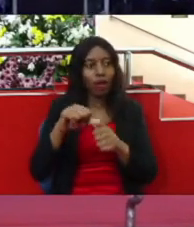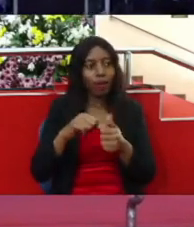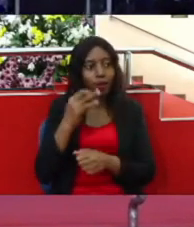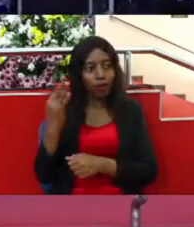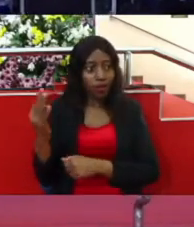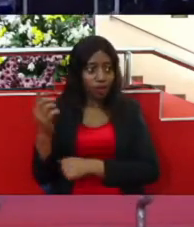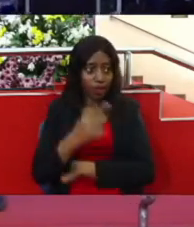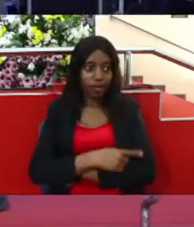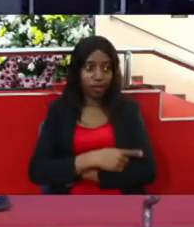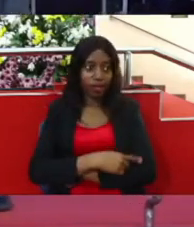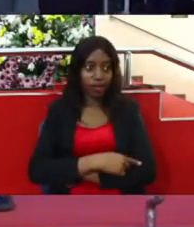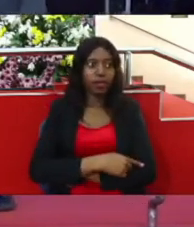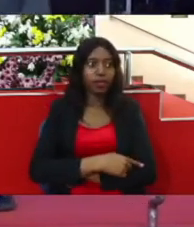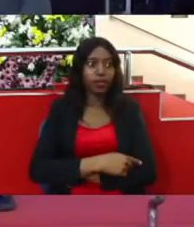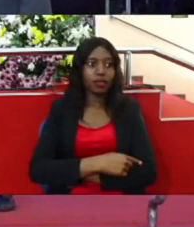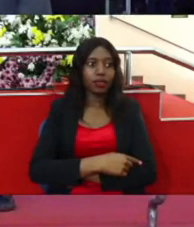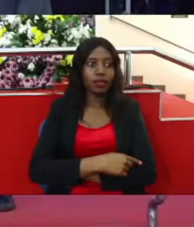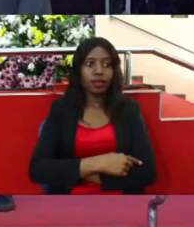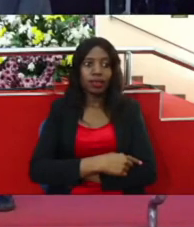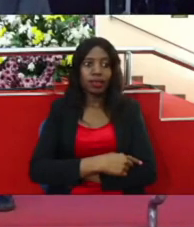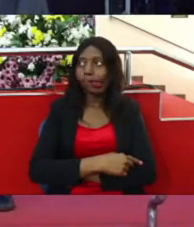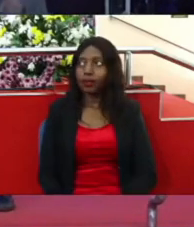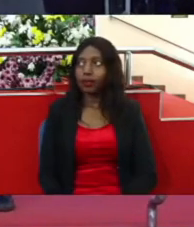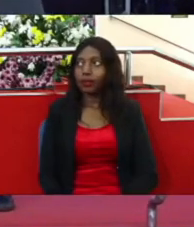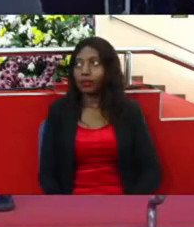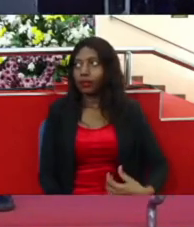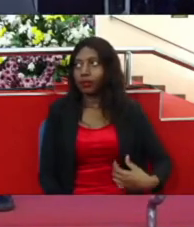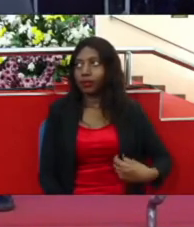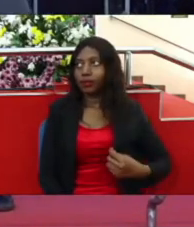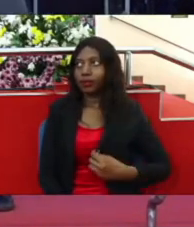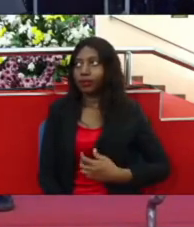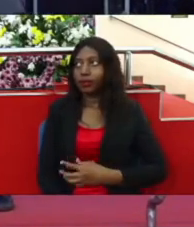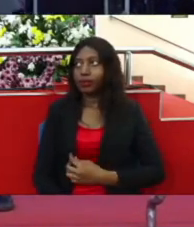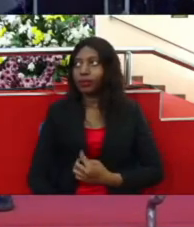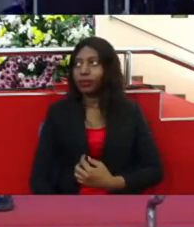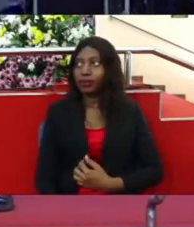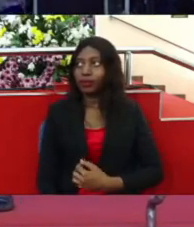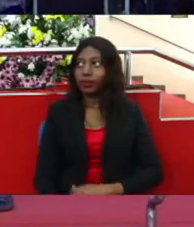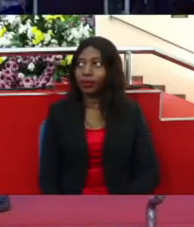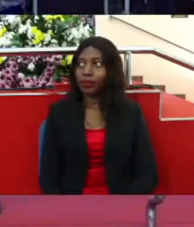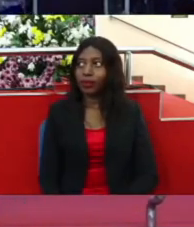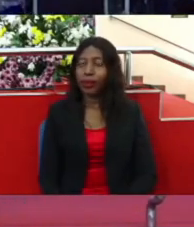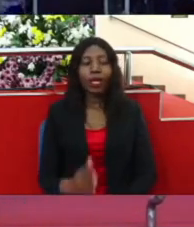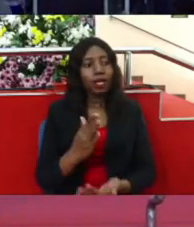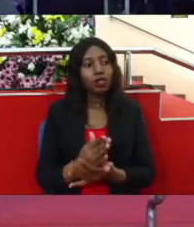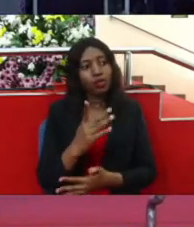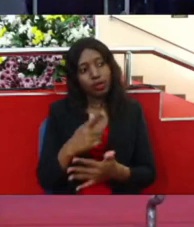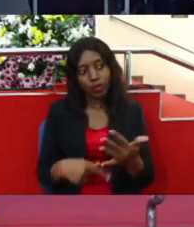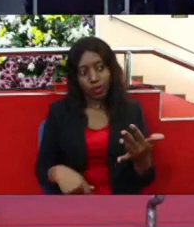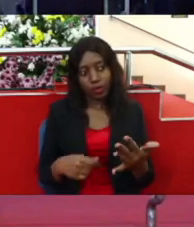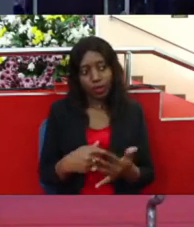alinukuu hadithi ya Jonah. Our time fails to continue with this. But the truth is, ukweli ni